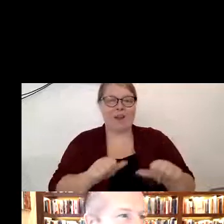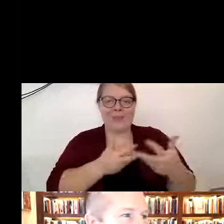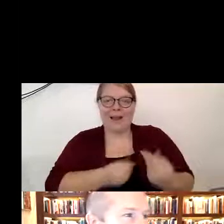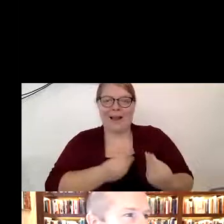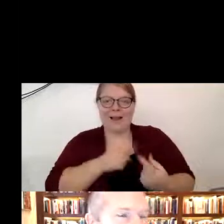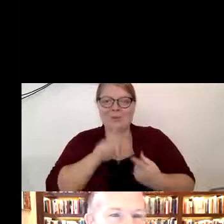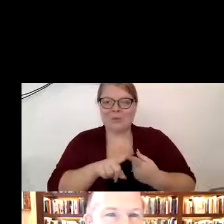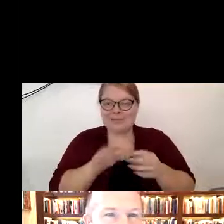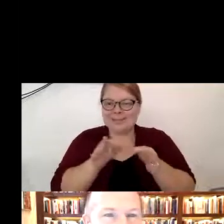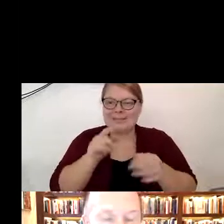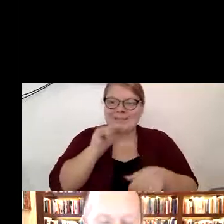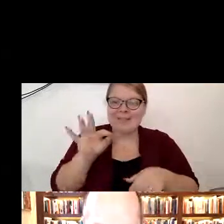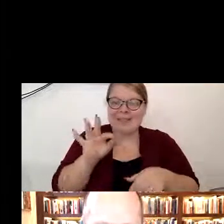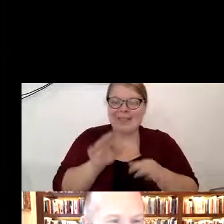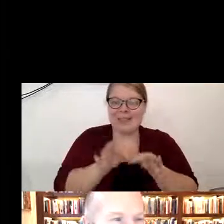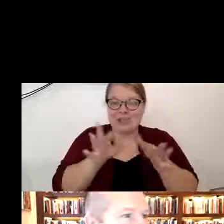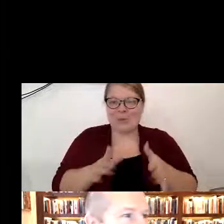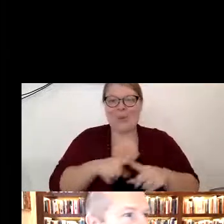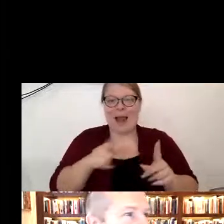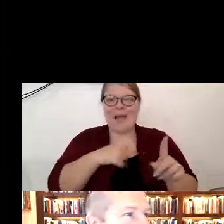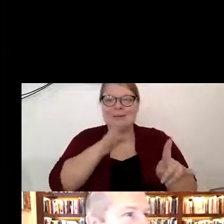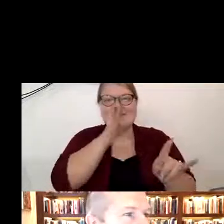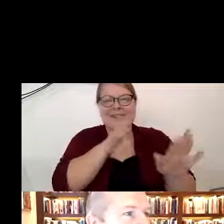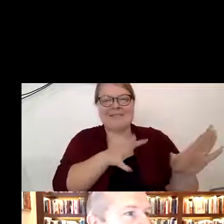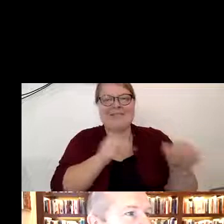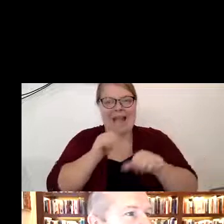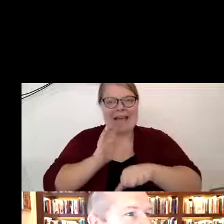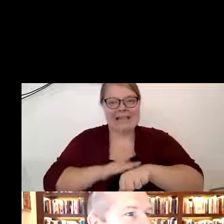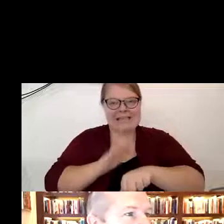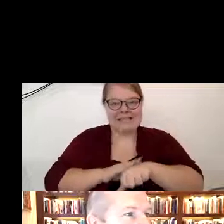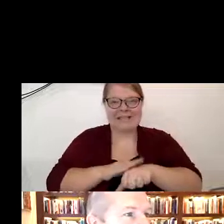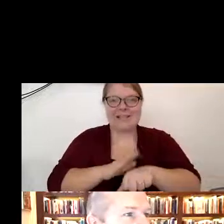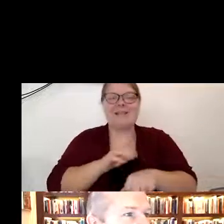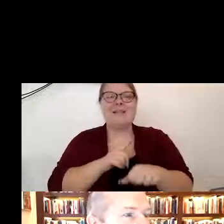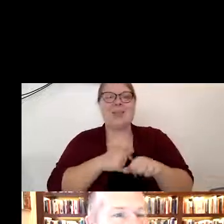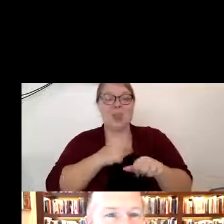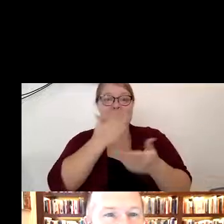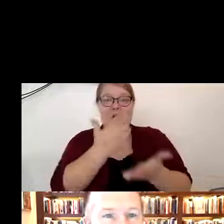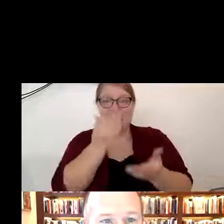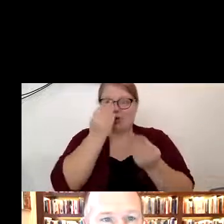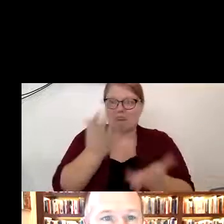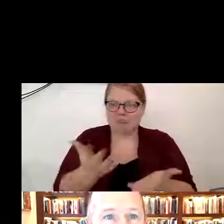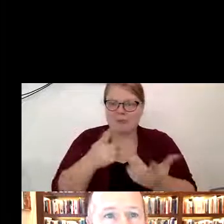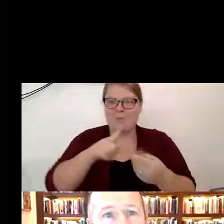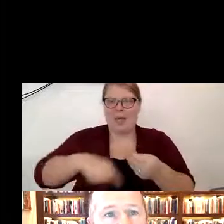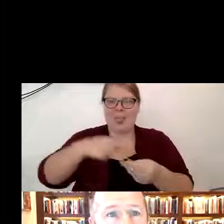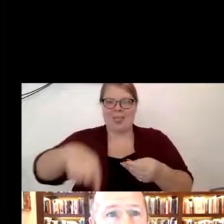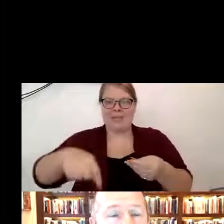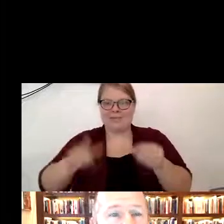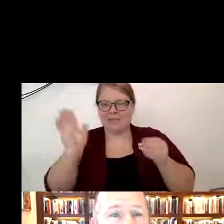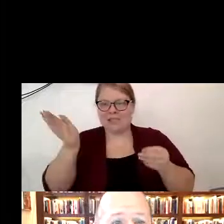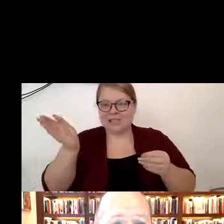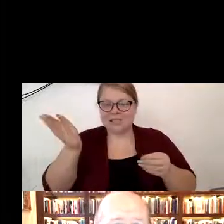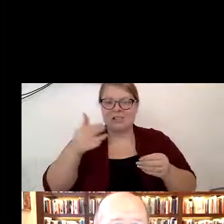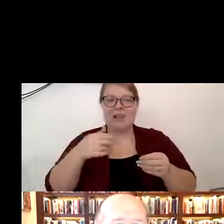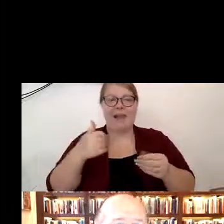our interpreter, but I do speak fast. The good news about this particular presentation is